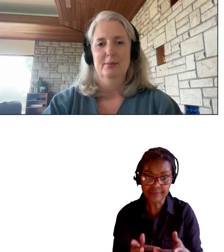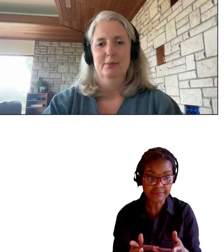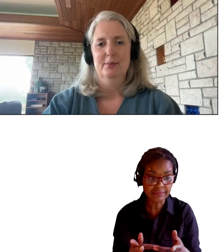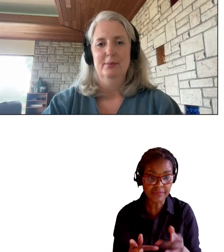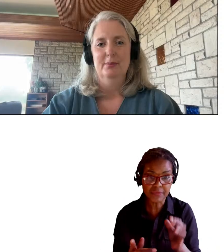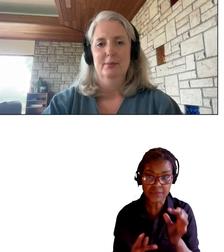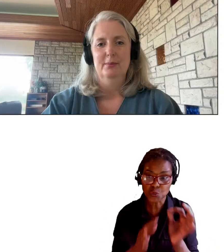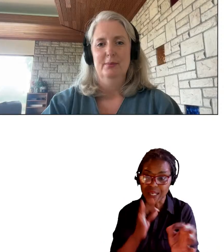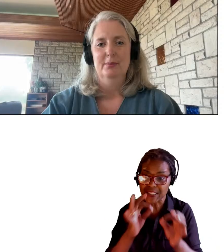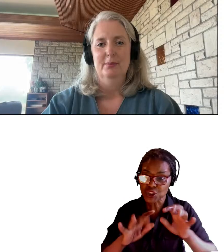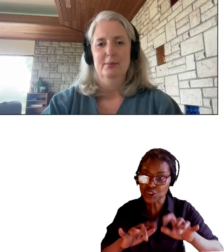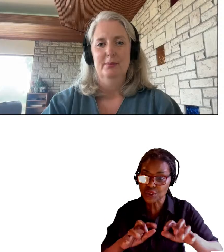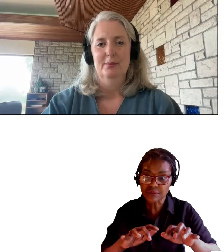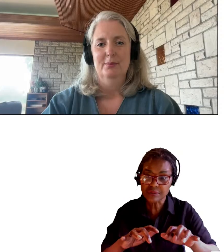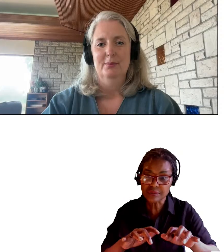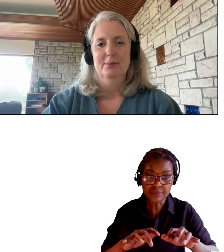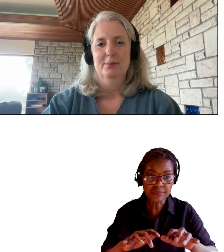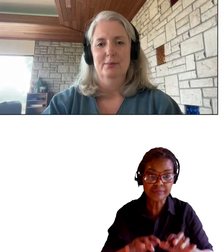So, In that case.